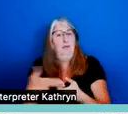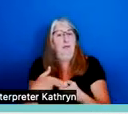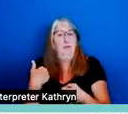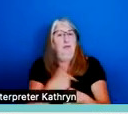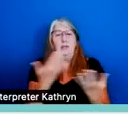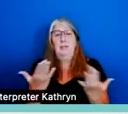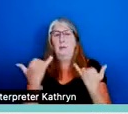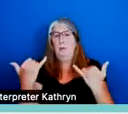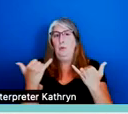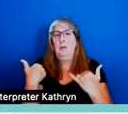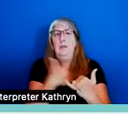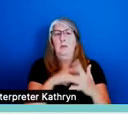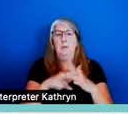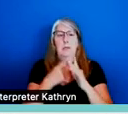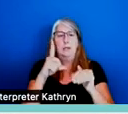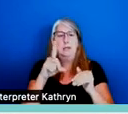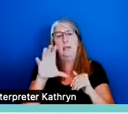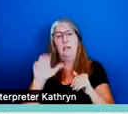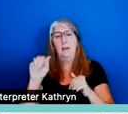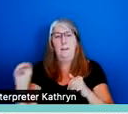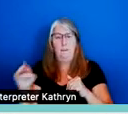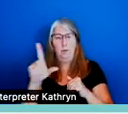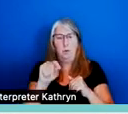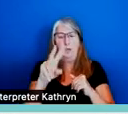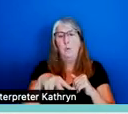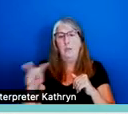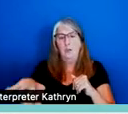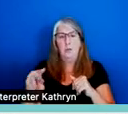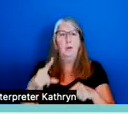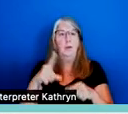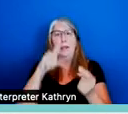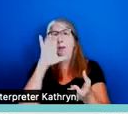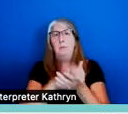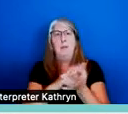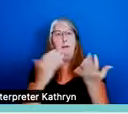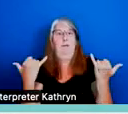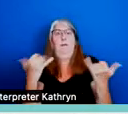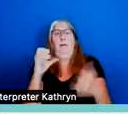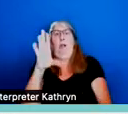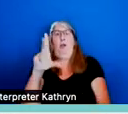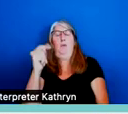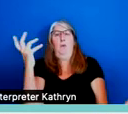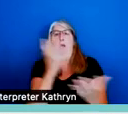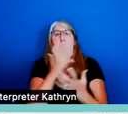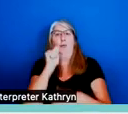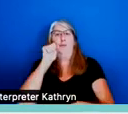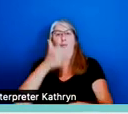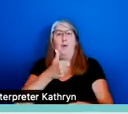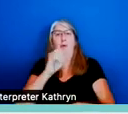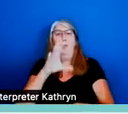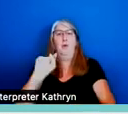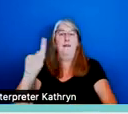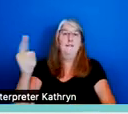kick off DVAM 2022. I can't believe it's already October, but here we are. Tomorrow is October